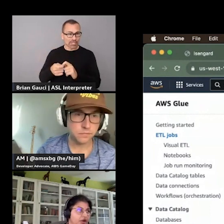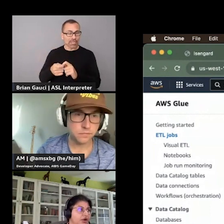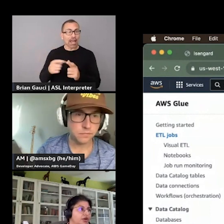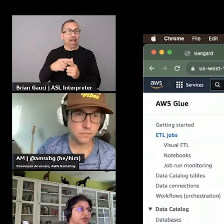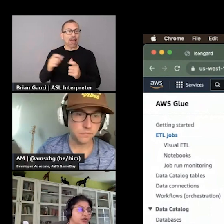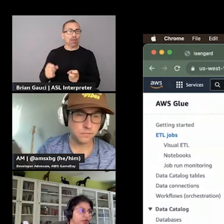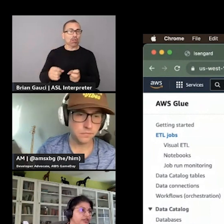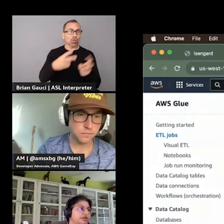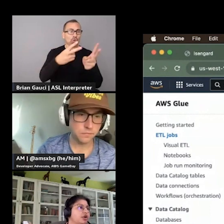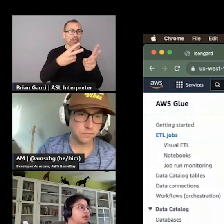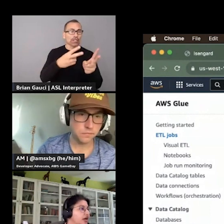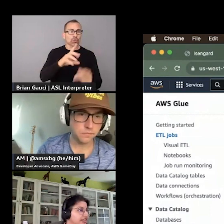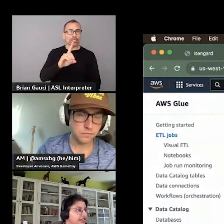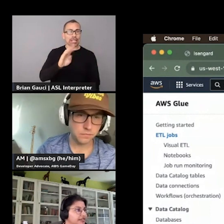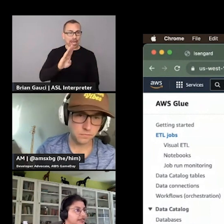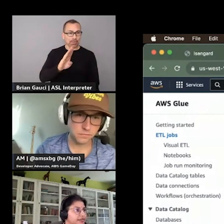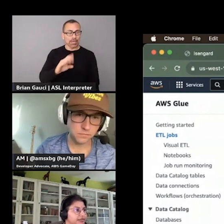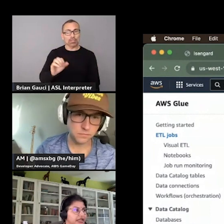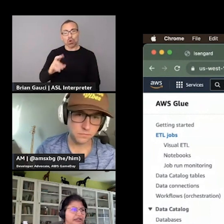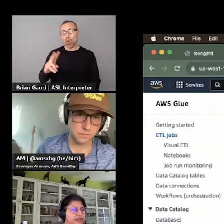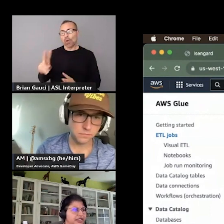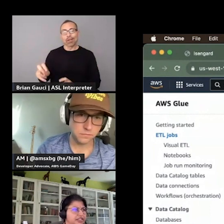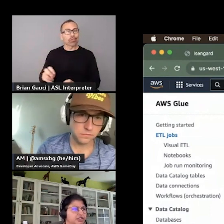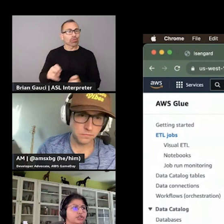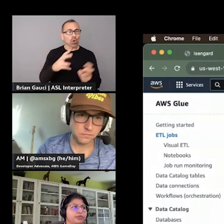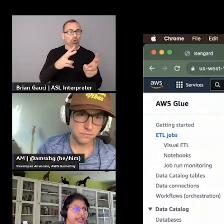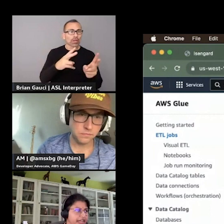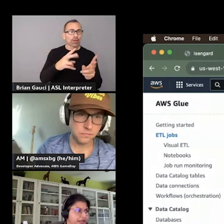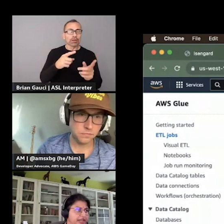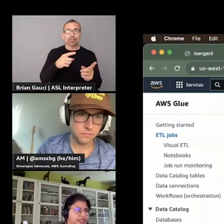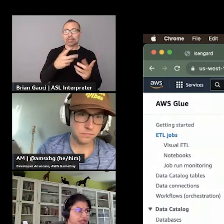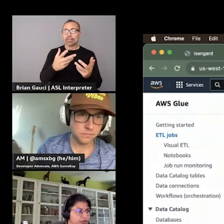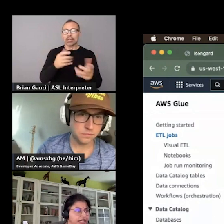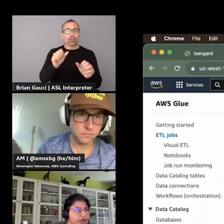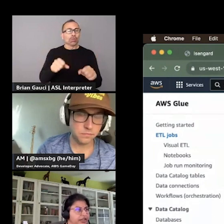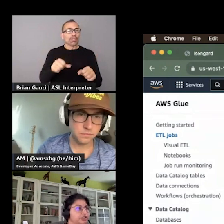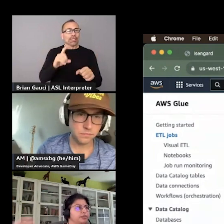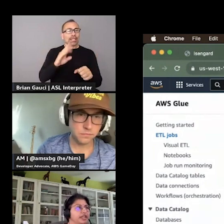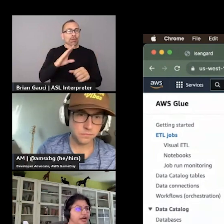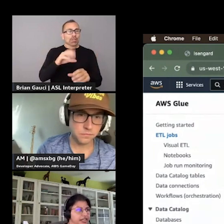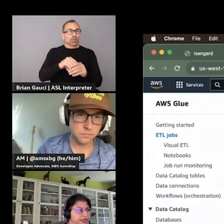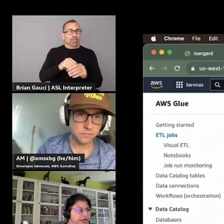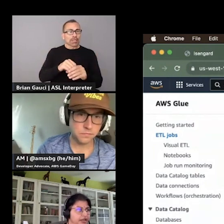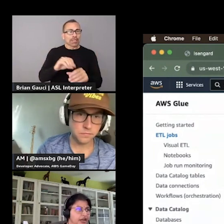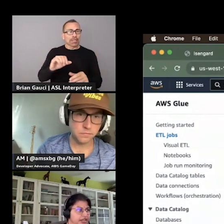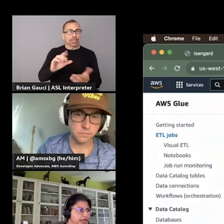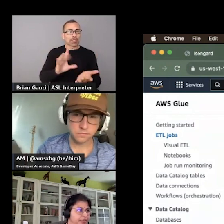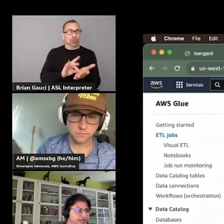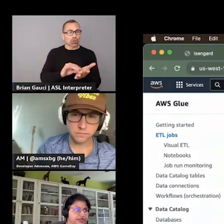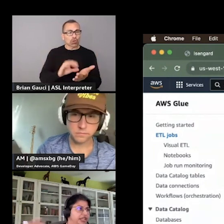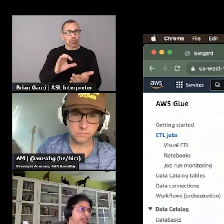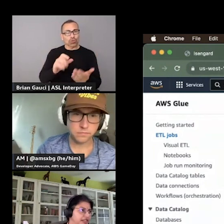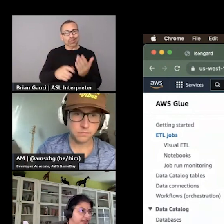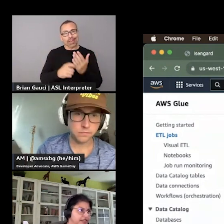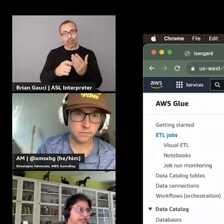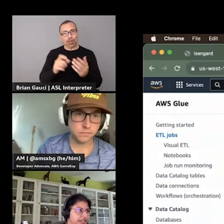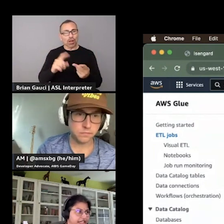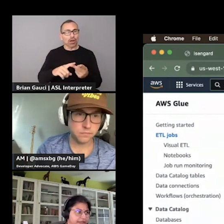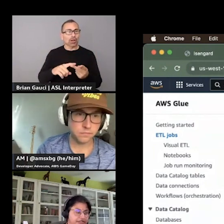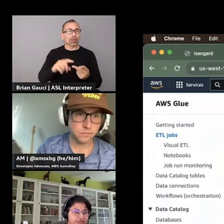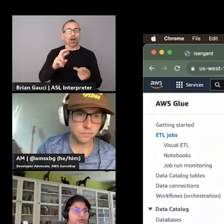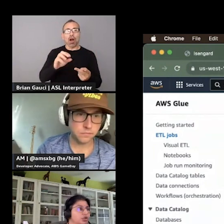database, or load it on another. It could be a database in Glue catalog. It could be RDBMS, any